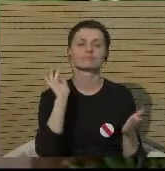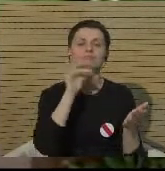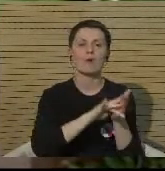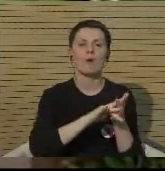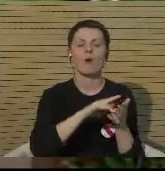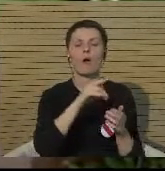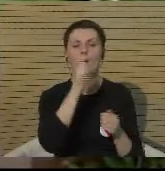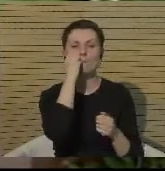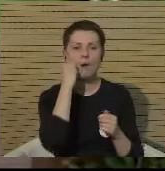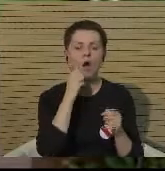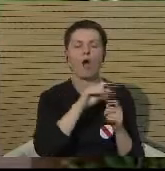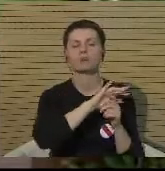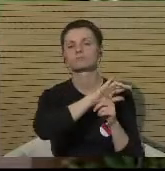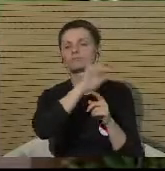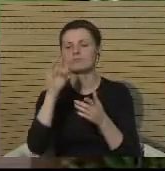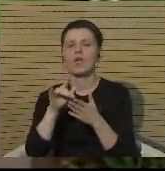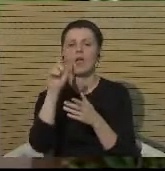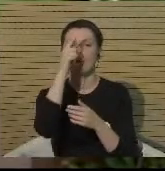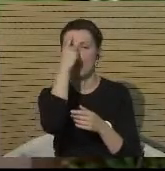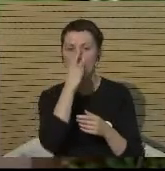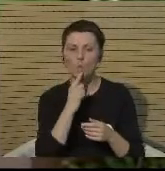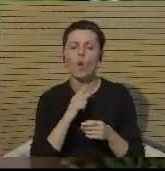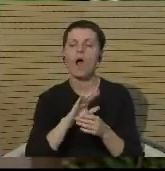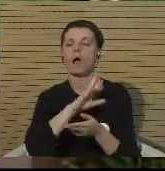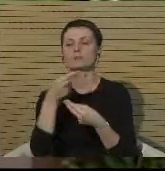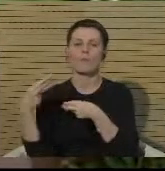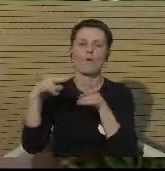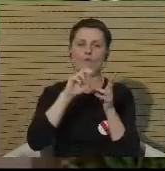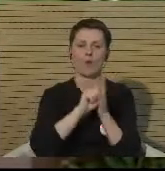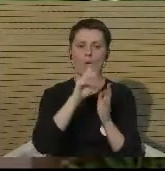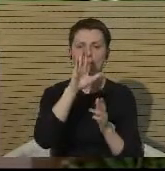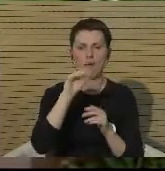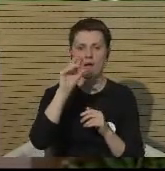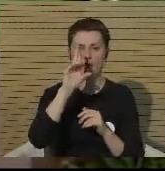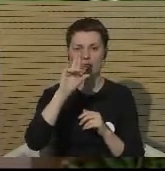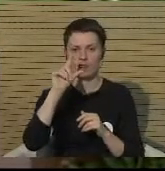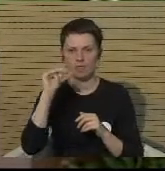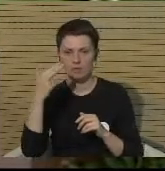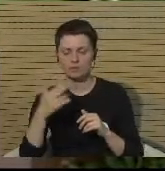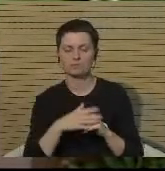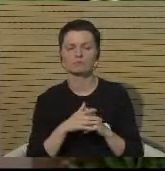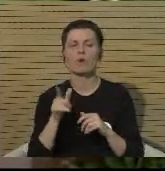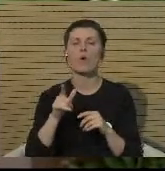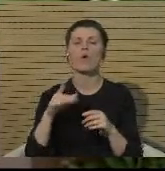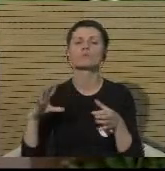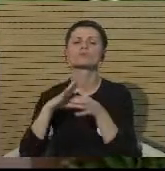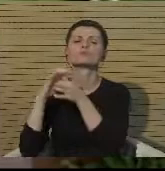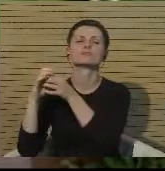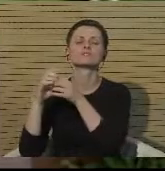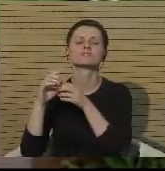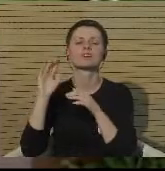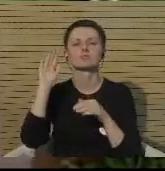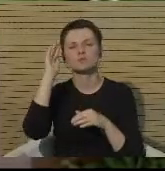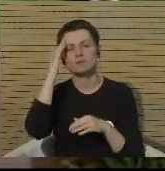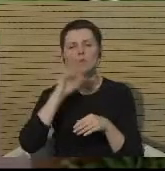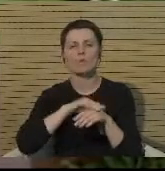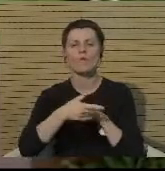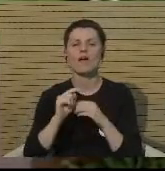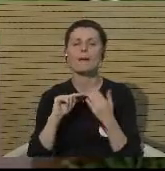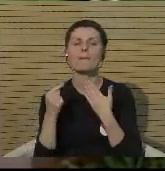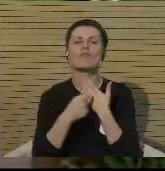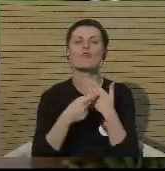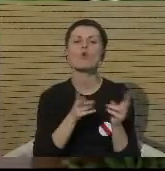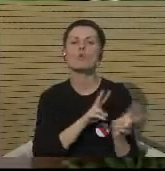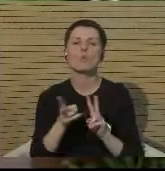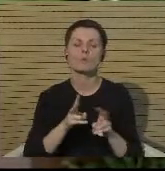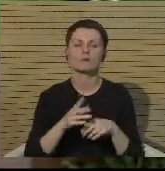writers were traveling from Russia to Portugal and back to Berlin, and it has reference